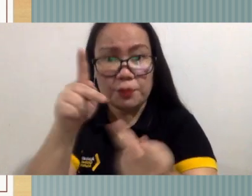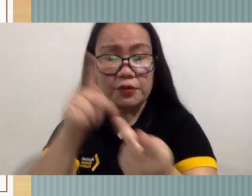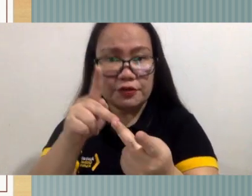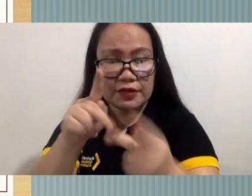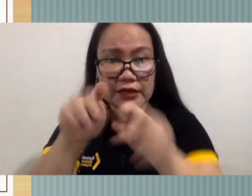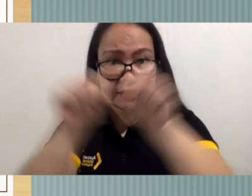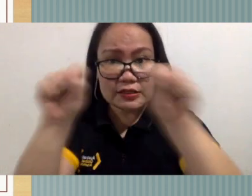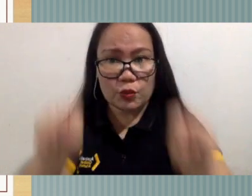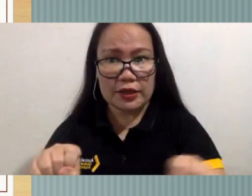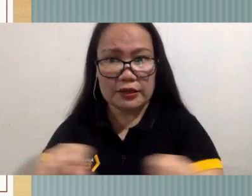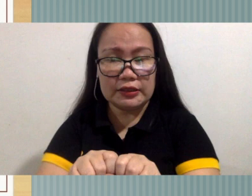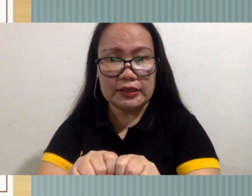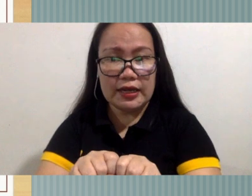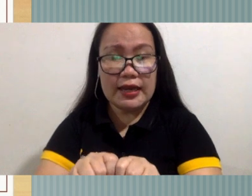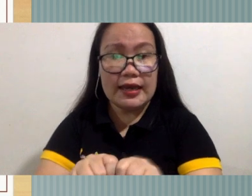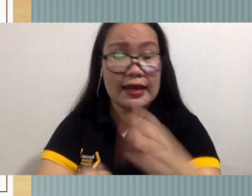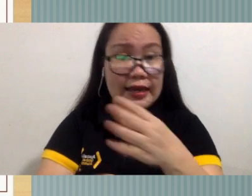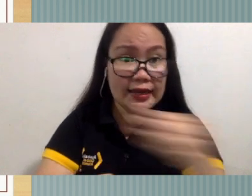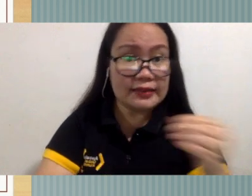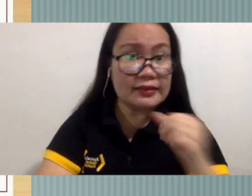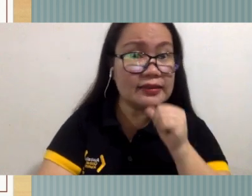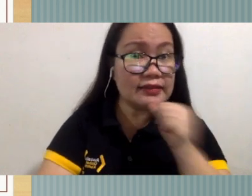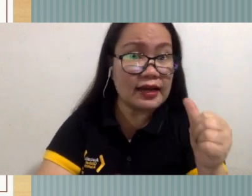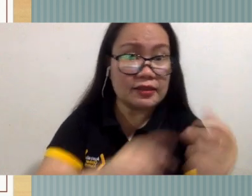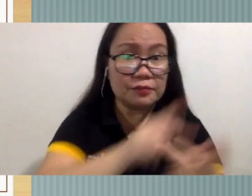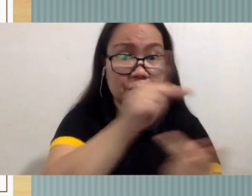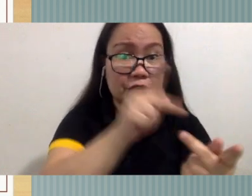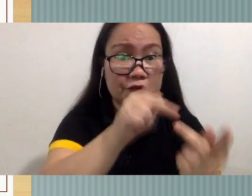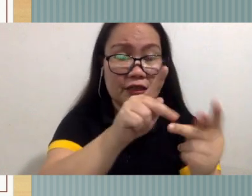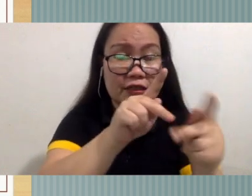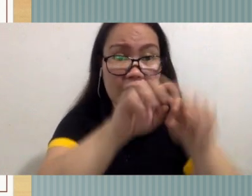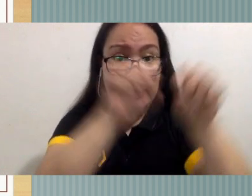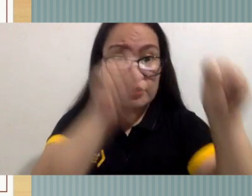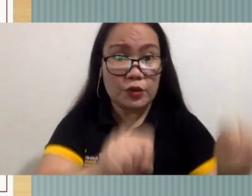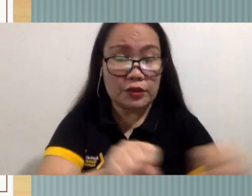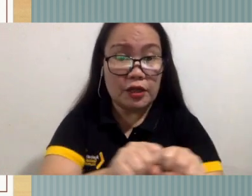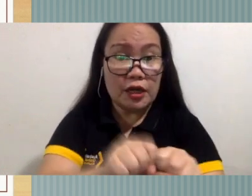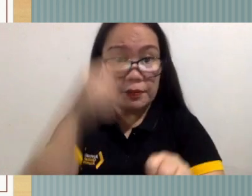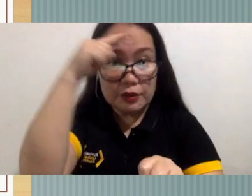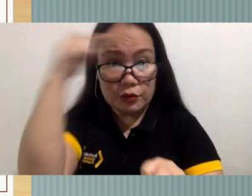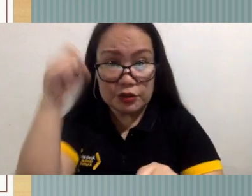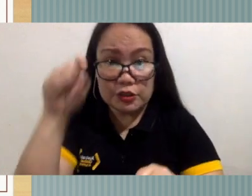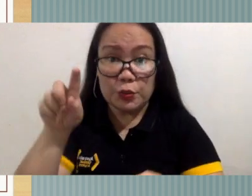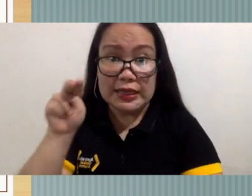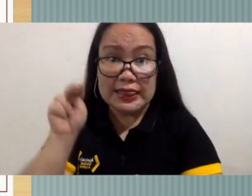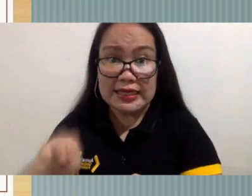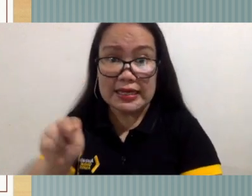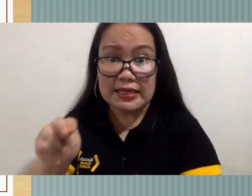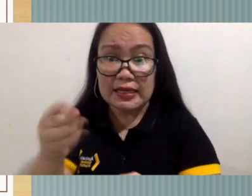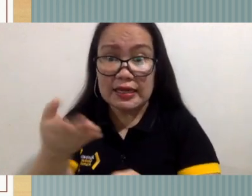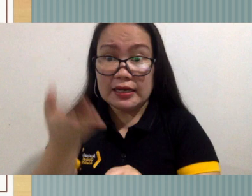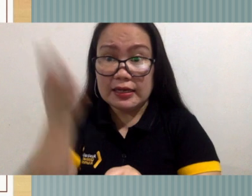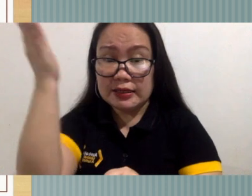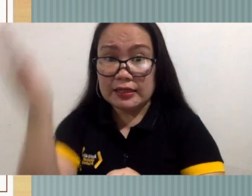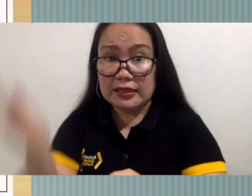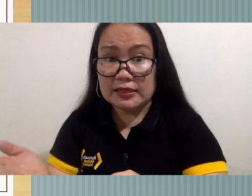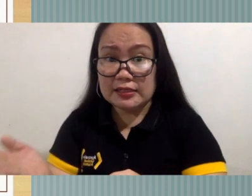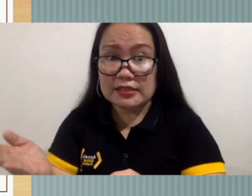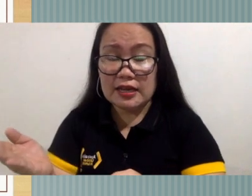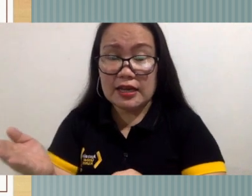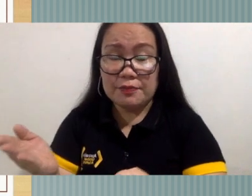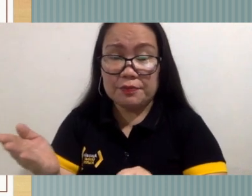perfect squares at hindi perfect square dahil kakailanganin natin siya sa pag-solve ng